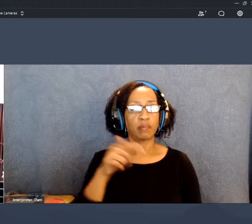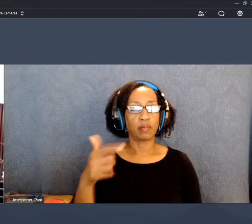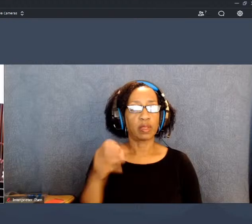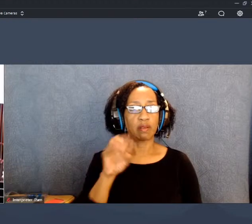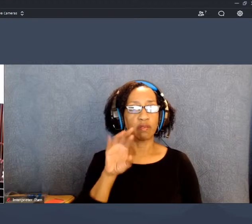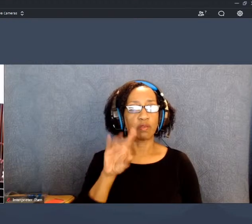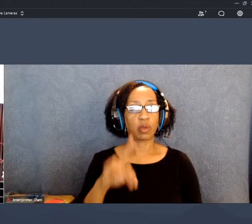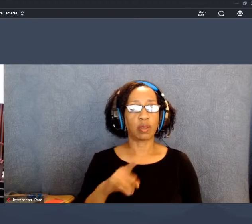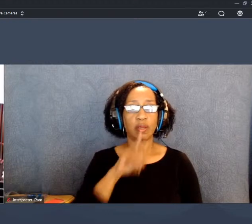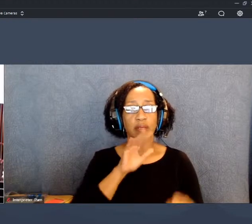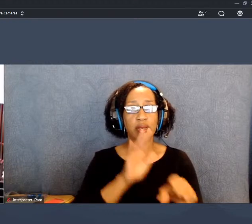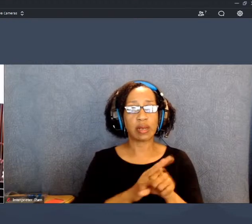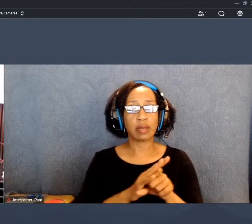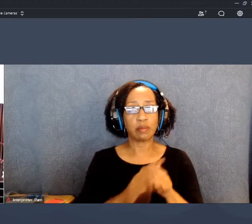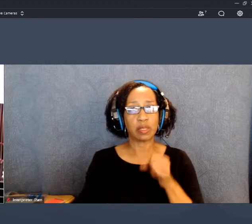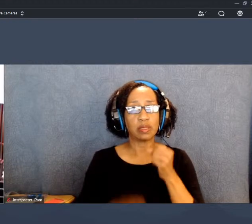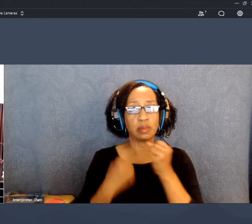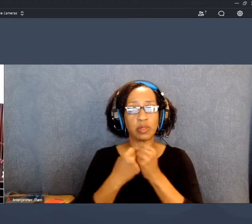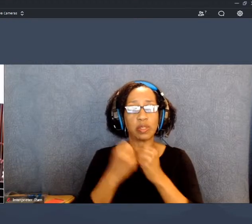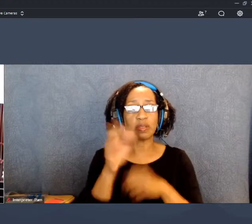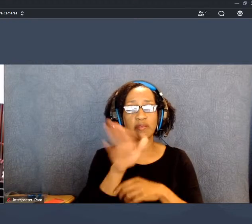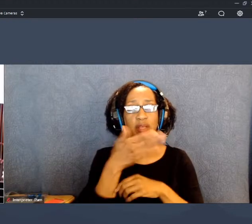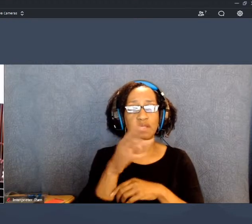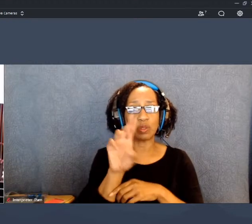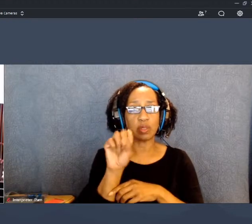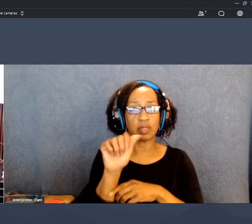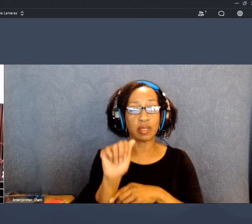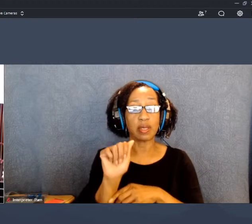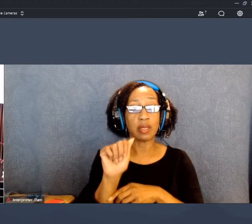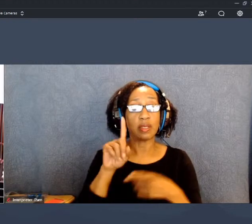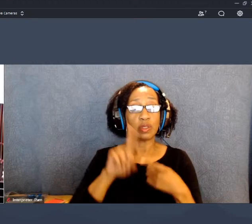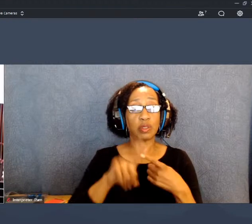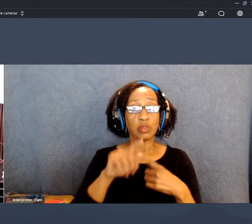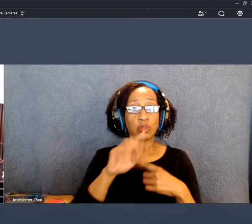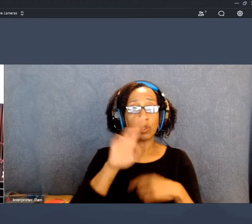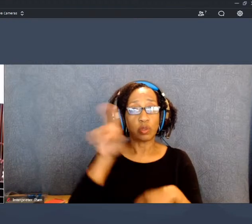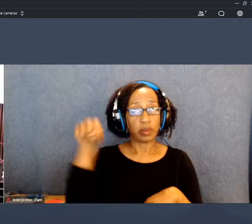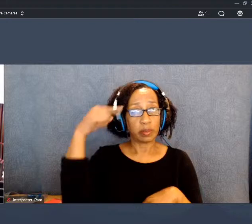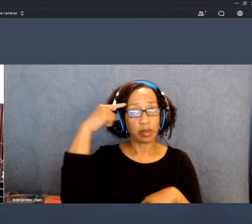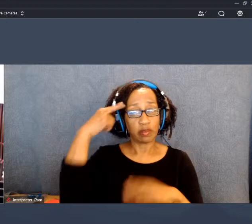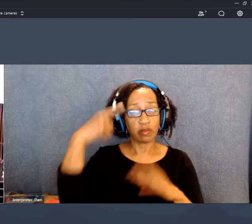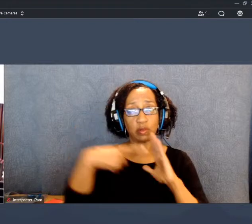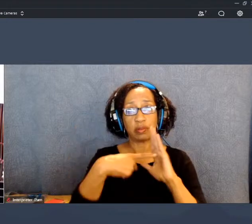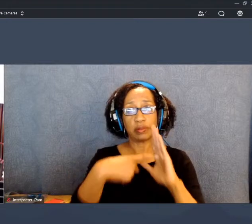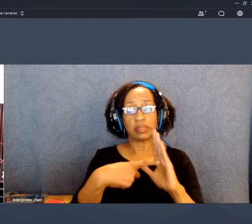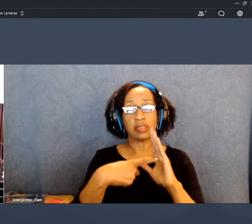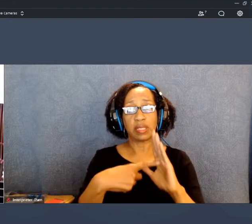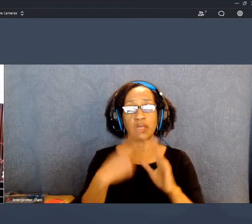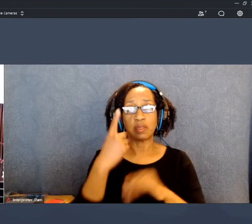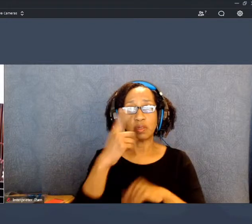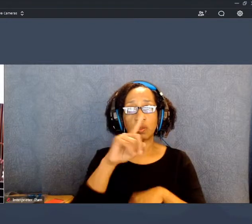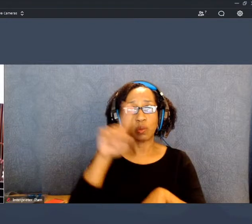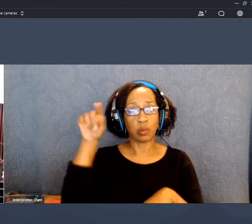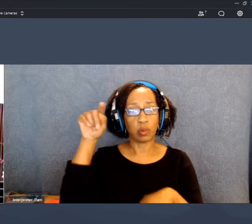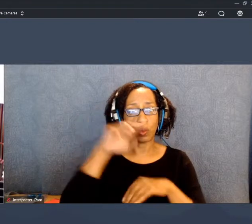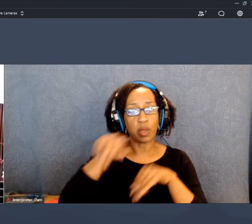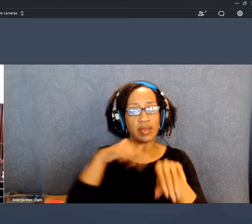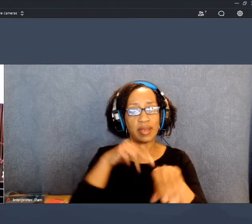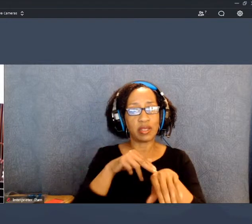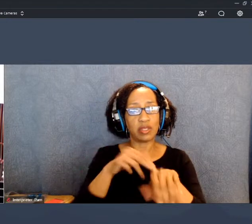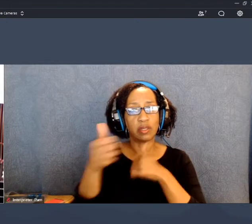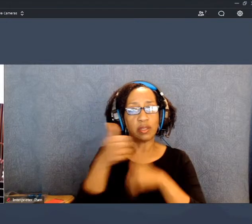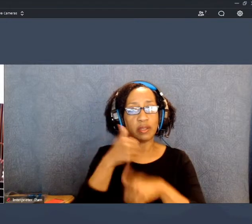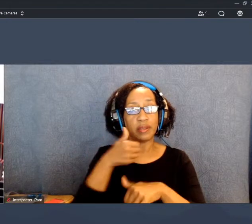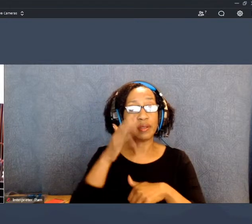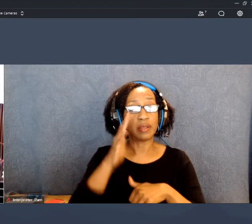allegiance to the flag of the United States of America and to the republic for which it stands, one nation,